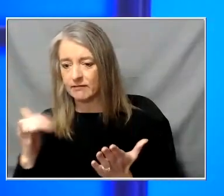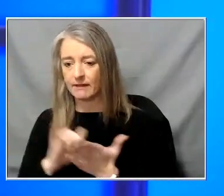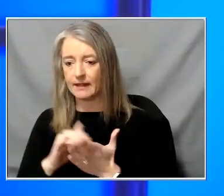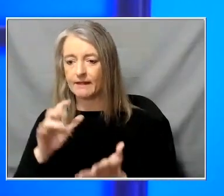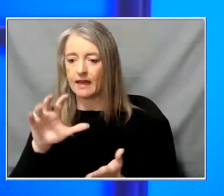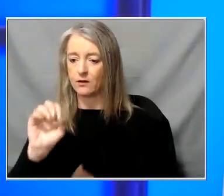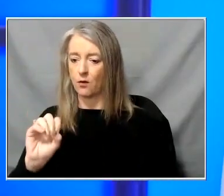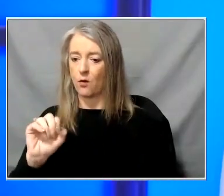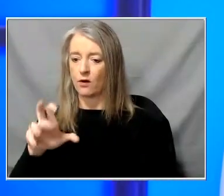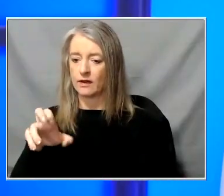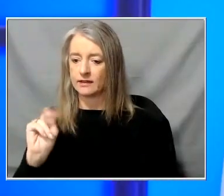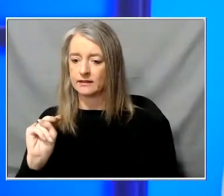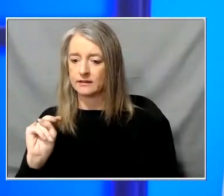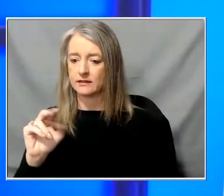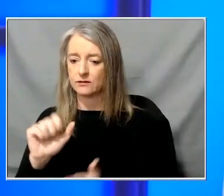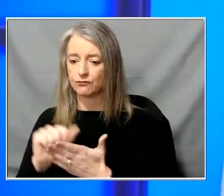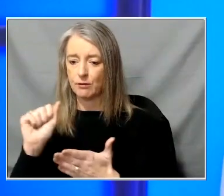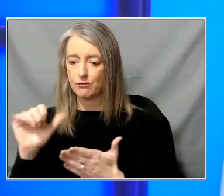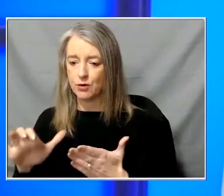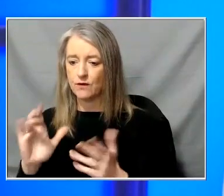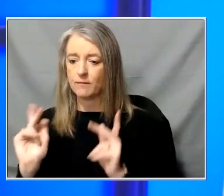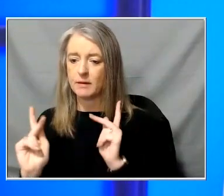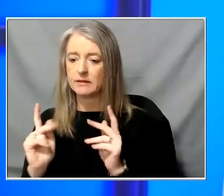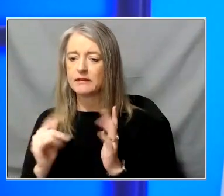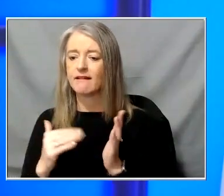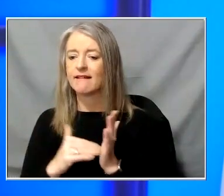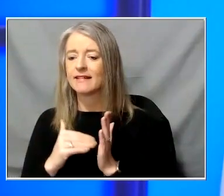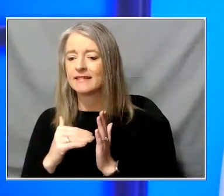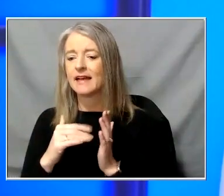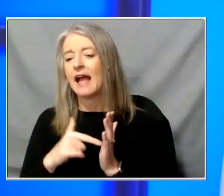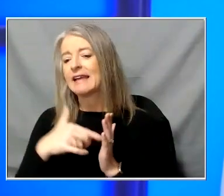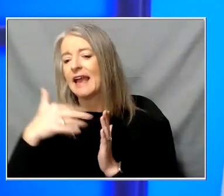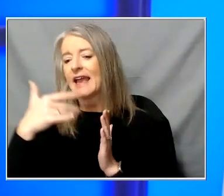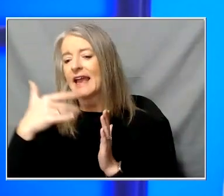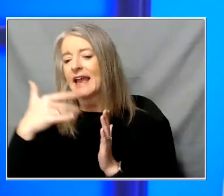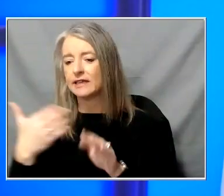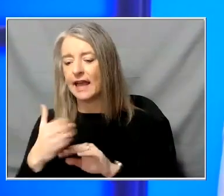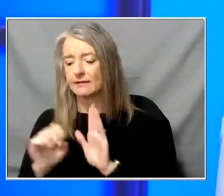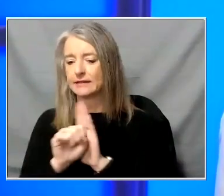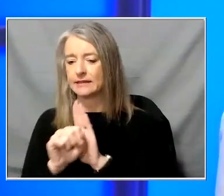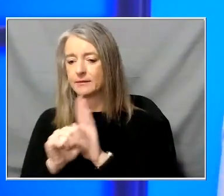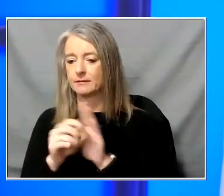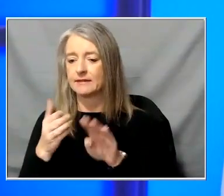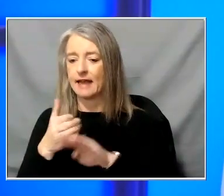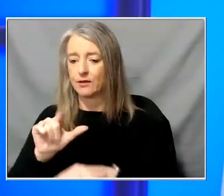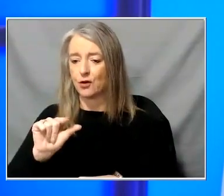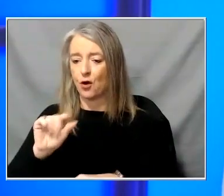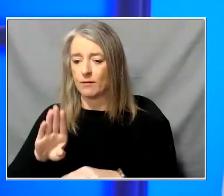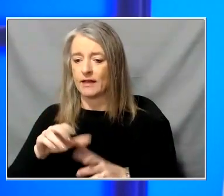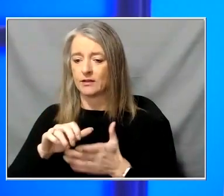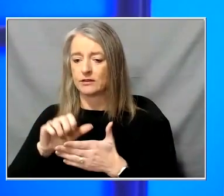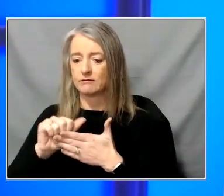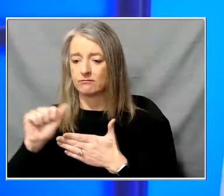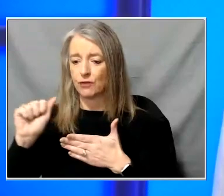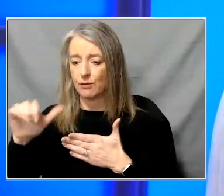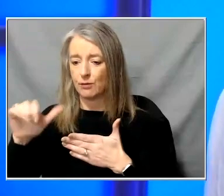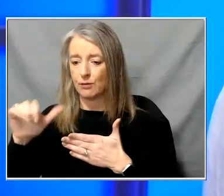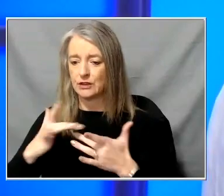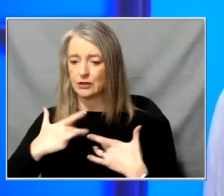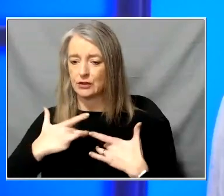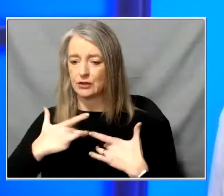upper abdomen, lower chest, that could be the heart, that could be the stomach, that could be the small intestine, that could be the gallbladder. So there's quite a